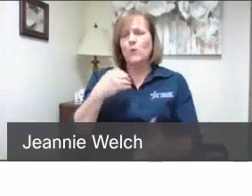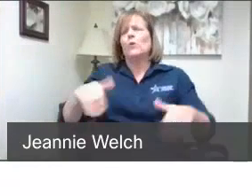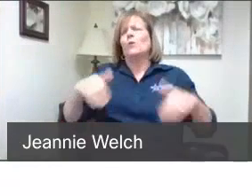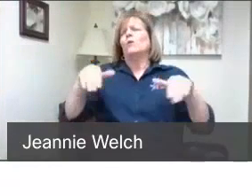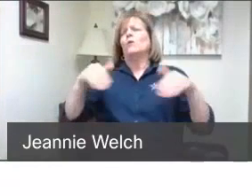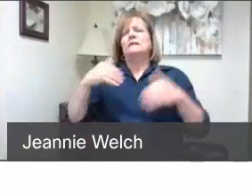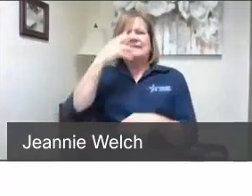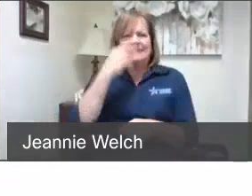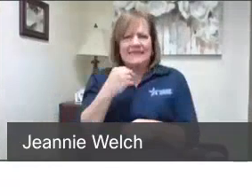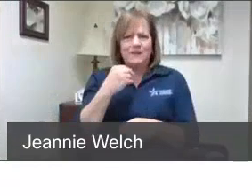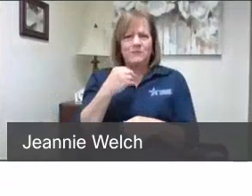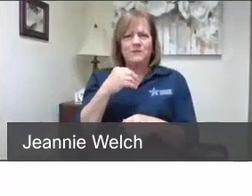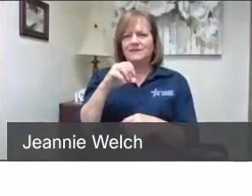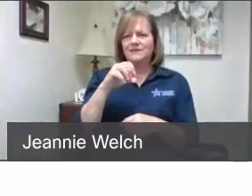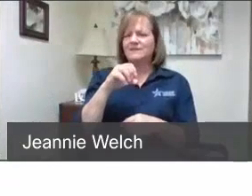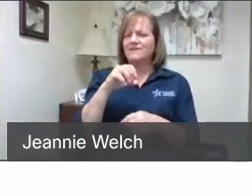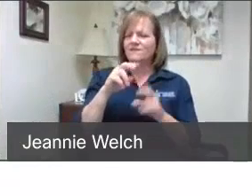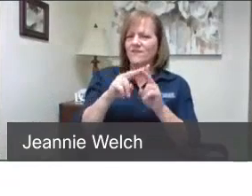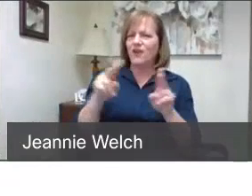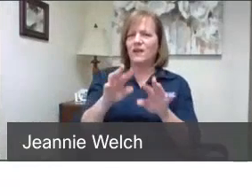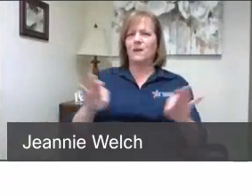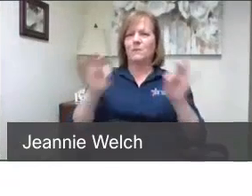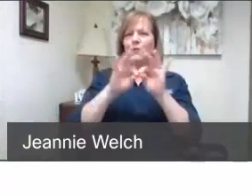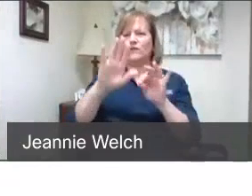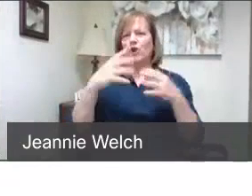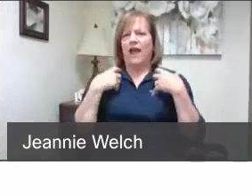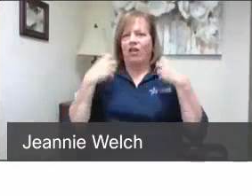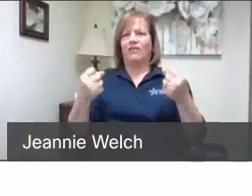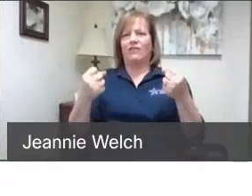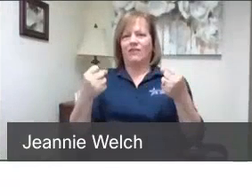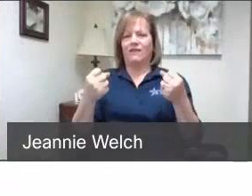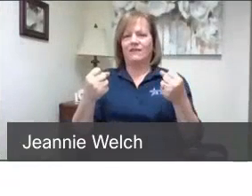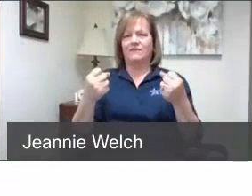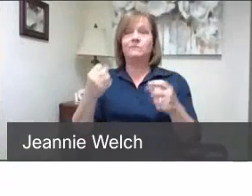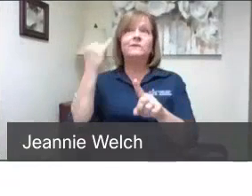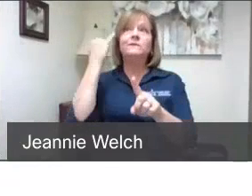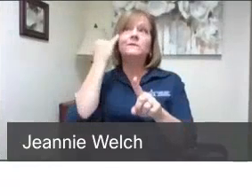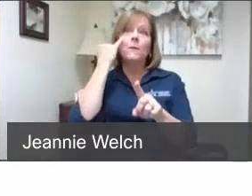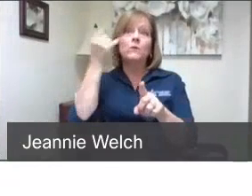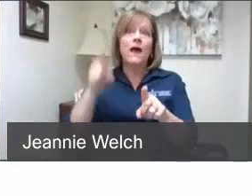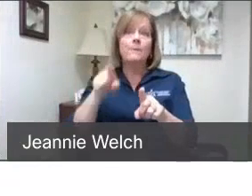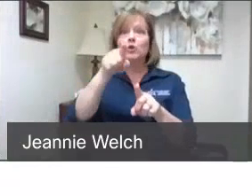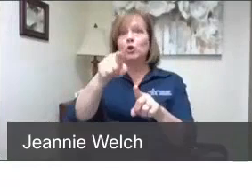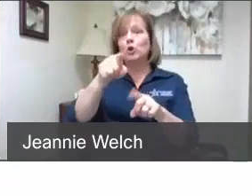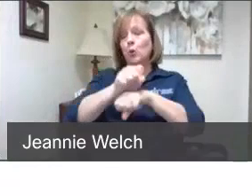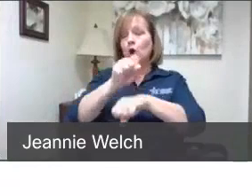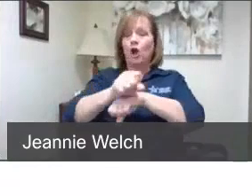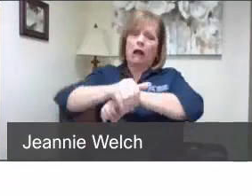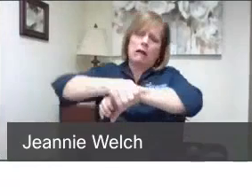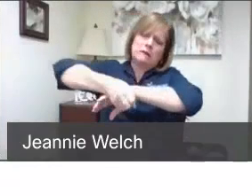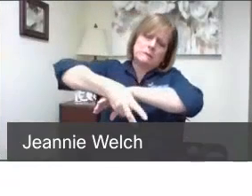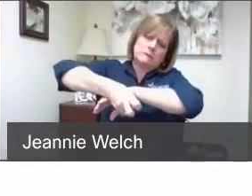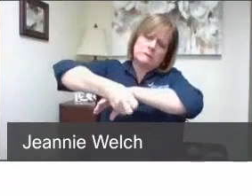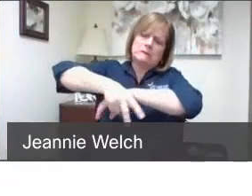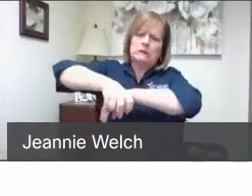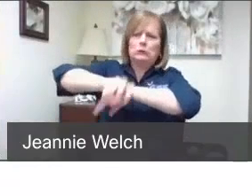our everyday and overall health. So just imagine if you're working late, not getting off work until 2 o'clock